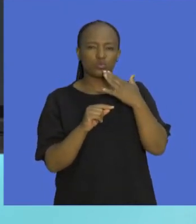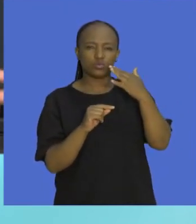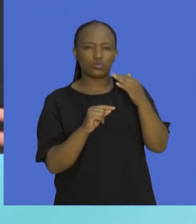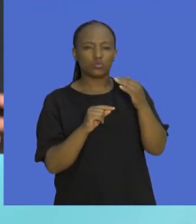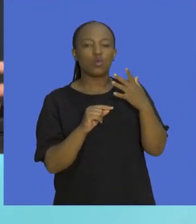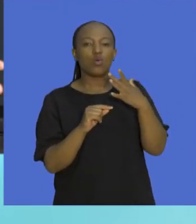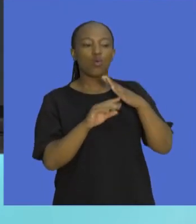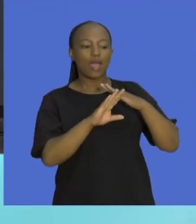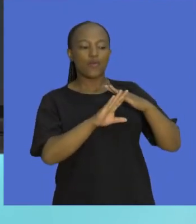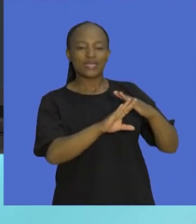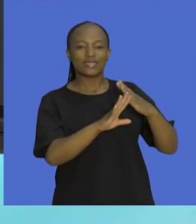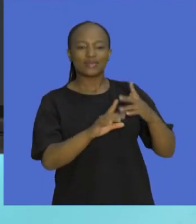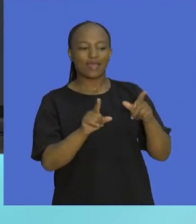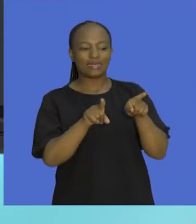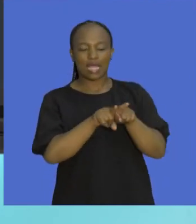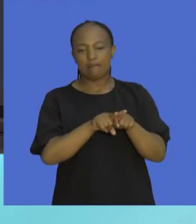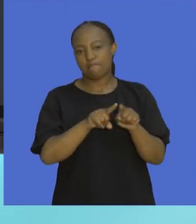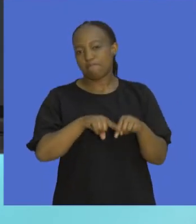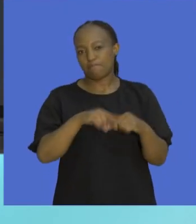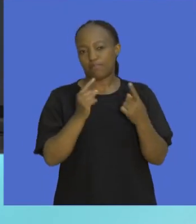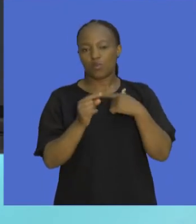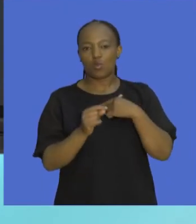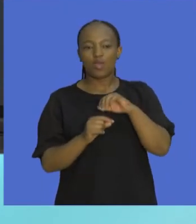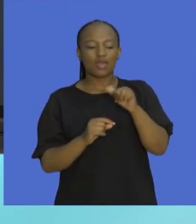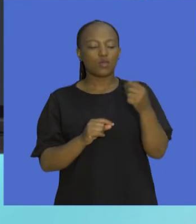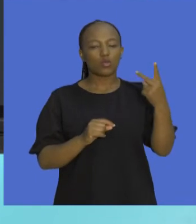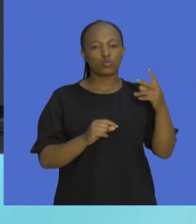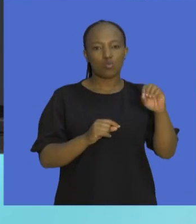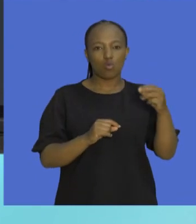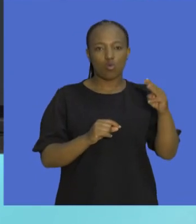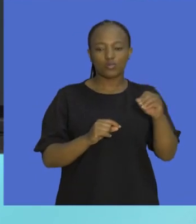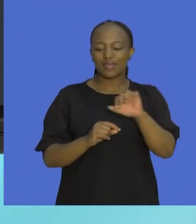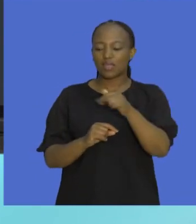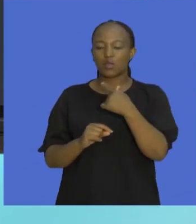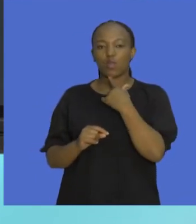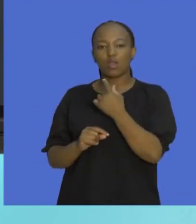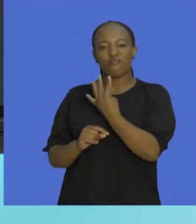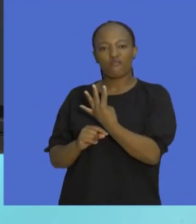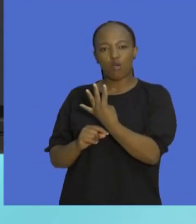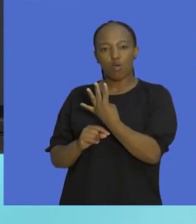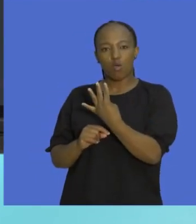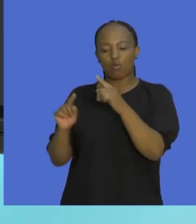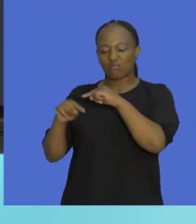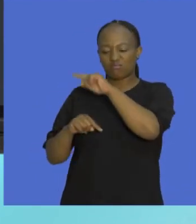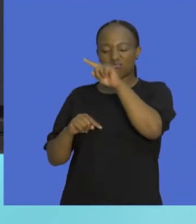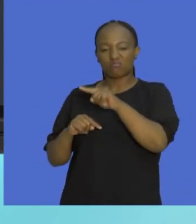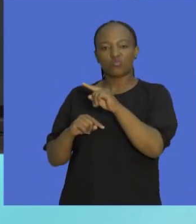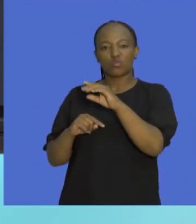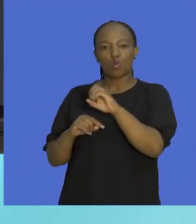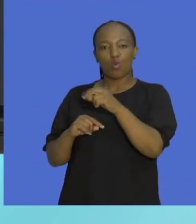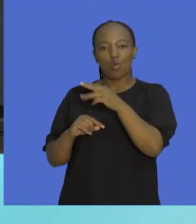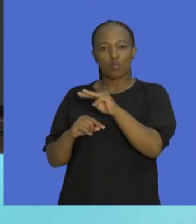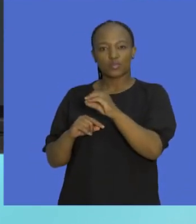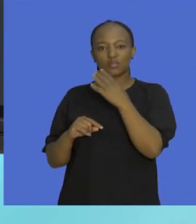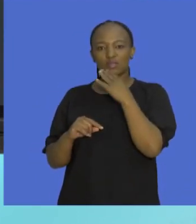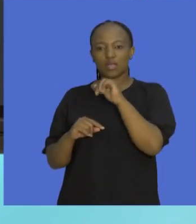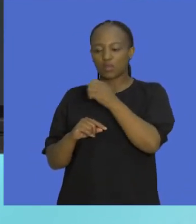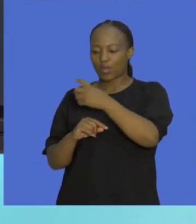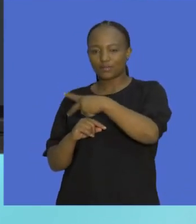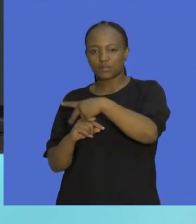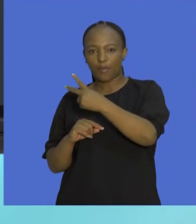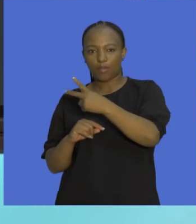not identical. We'll have one of 2 ohms and another of 4 ohms. Obviously, the 4 ohm is double